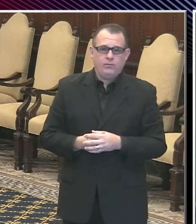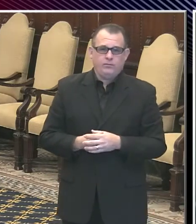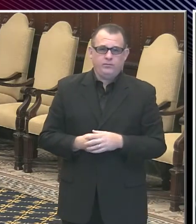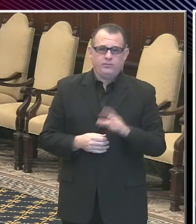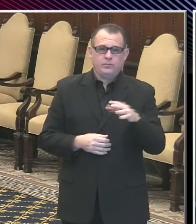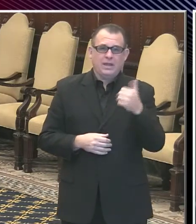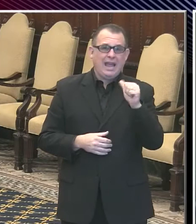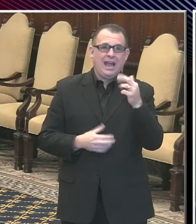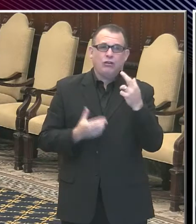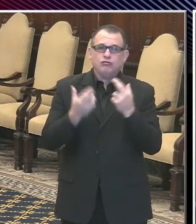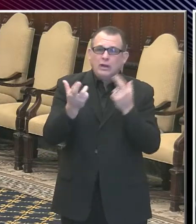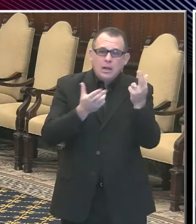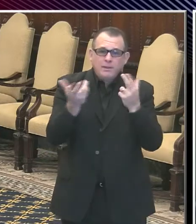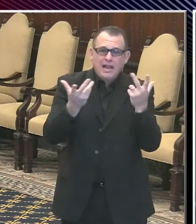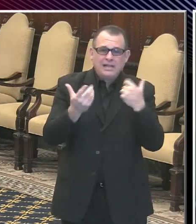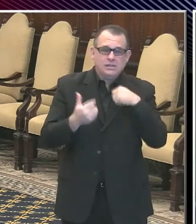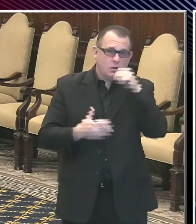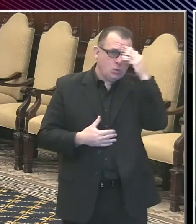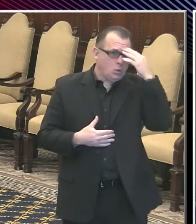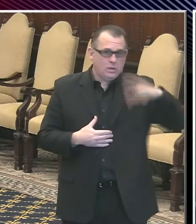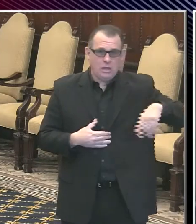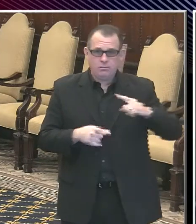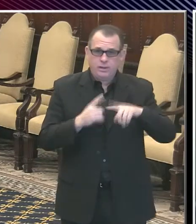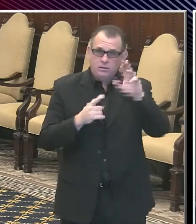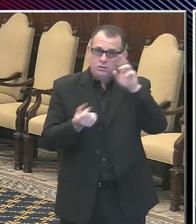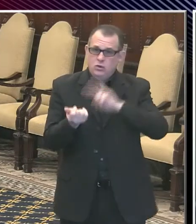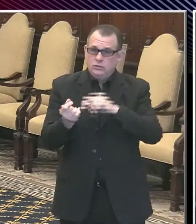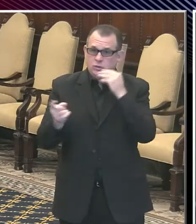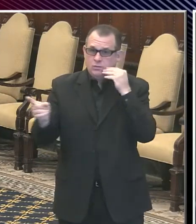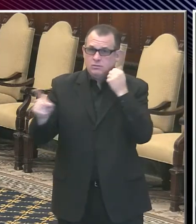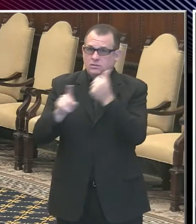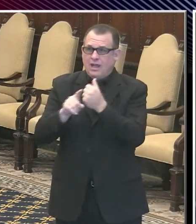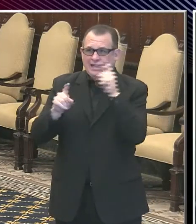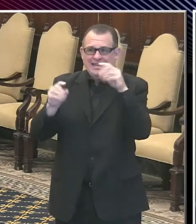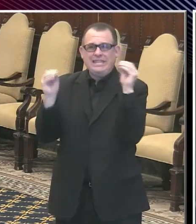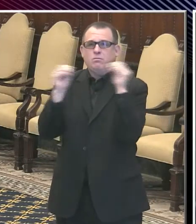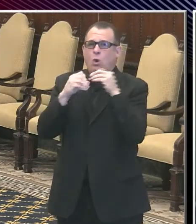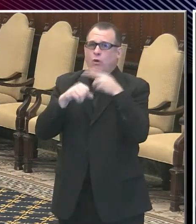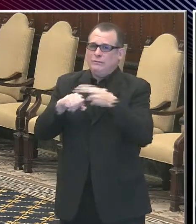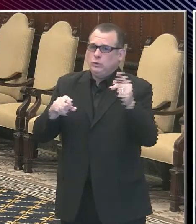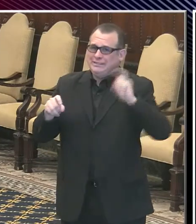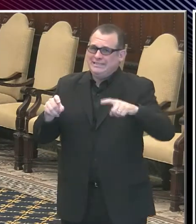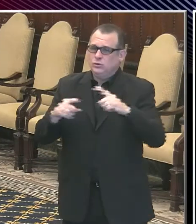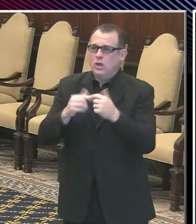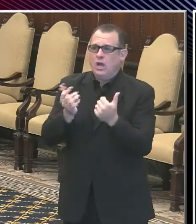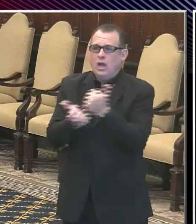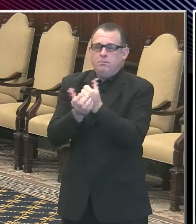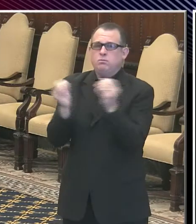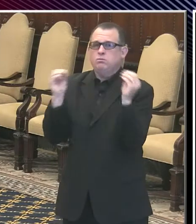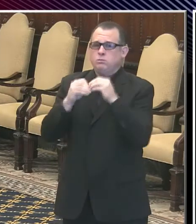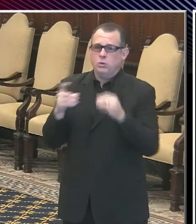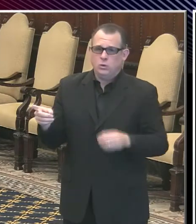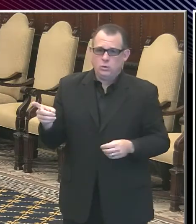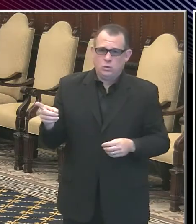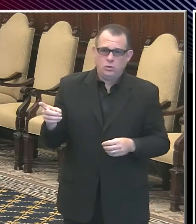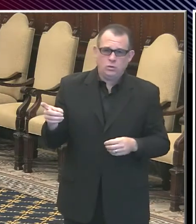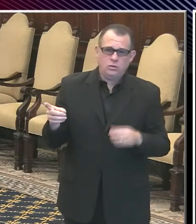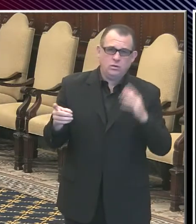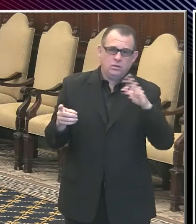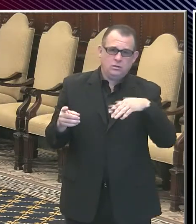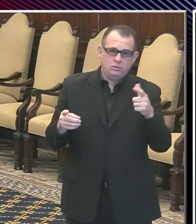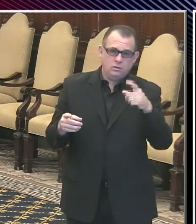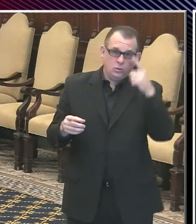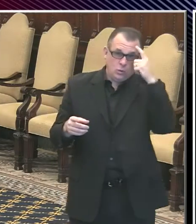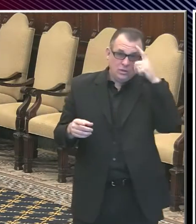yet, but I do think that they need more resources in order to be able to protect themselves against this. And final question, do you think the